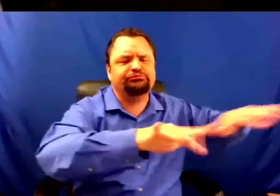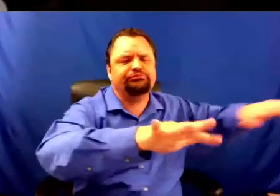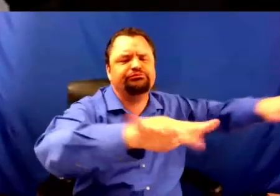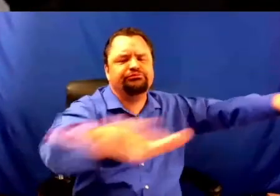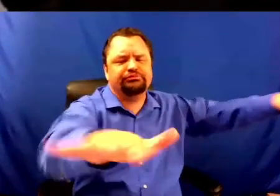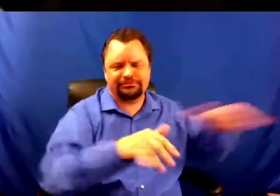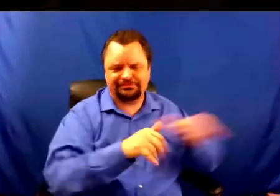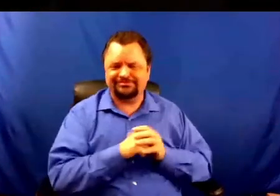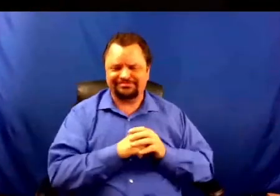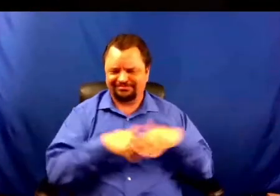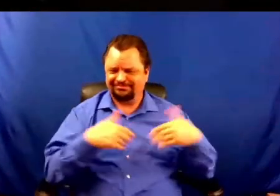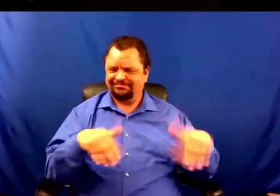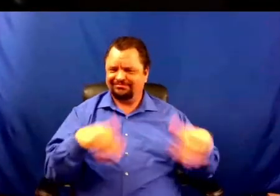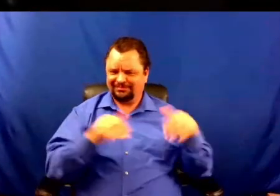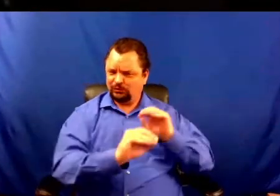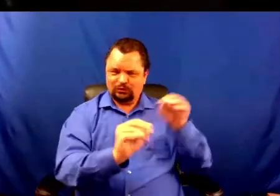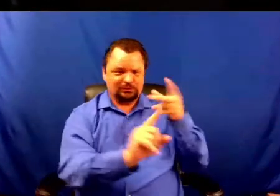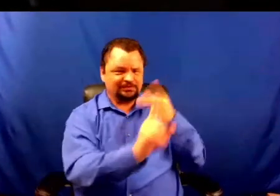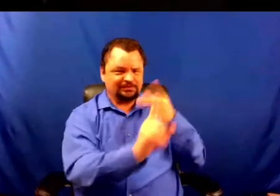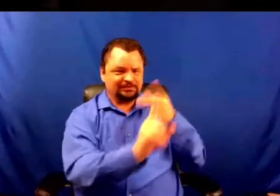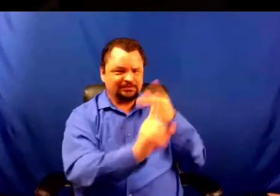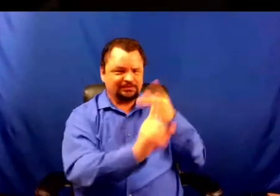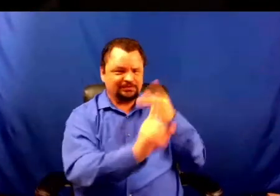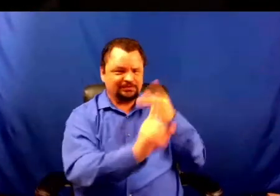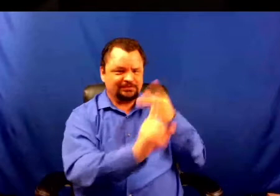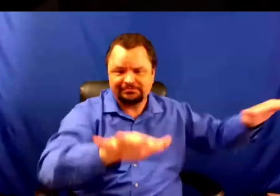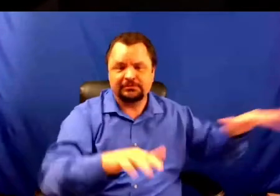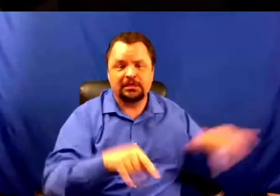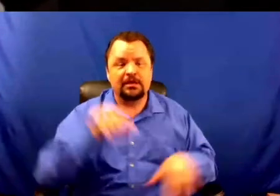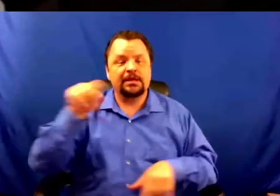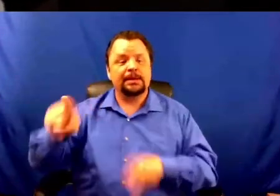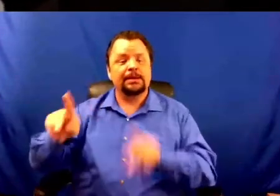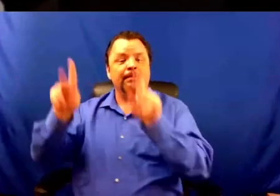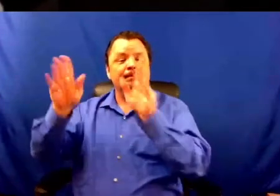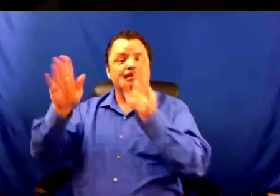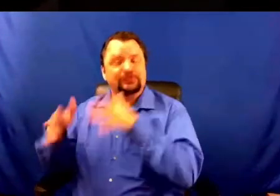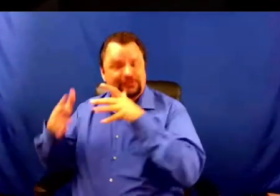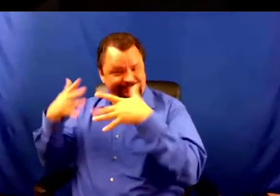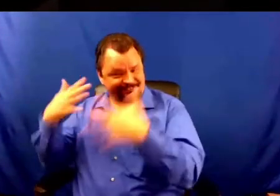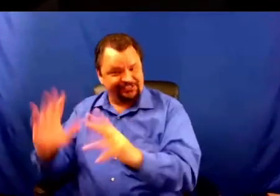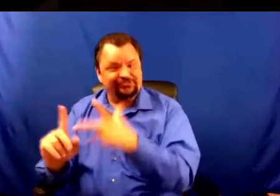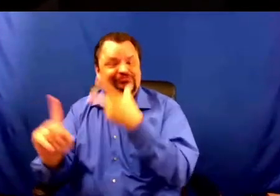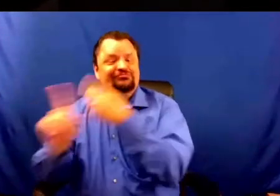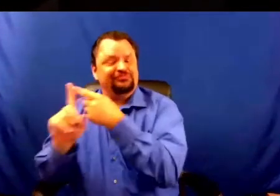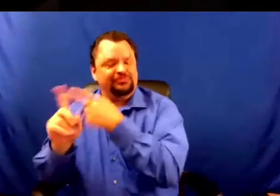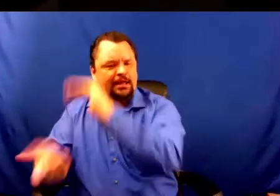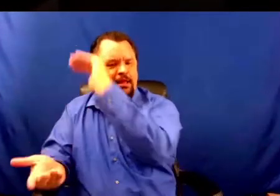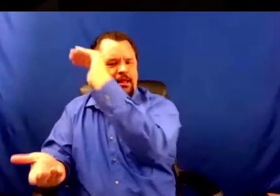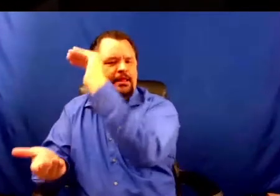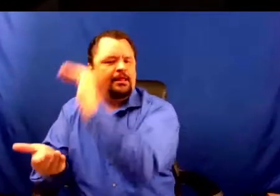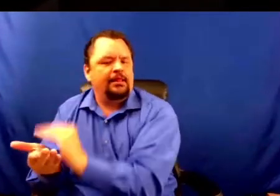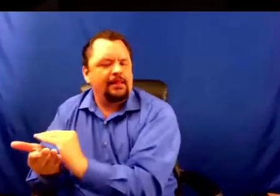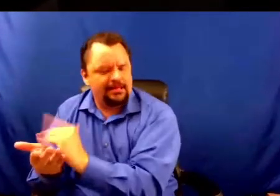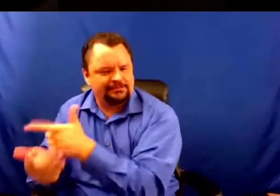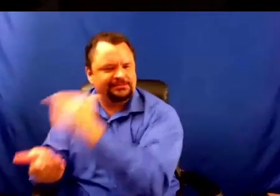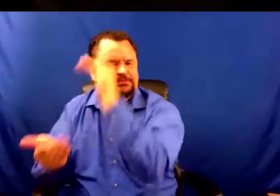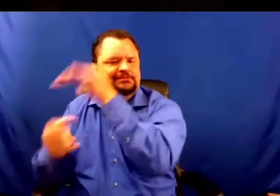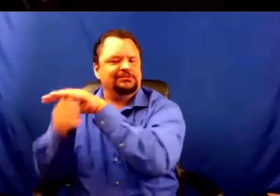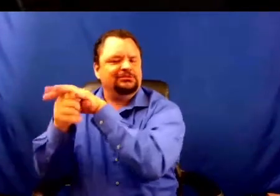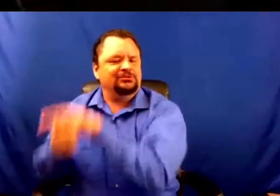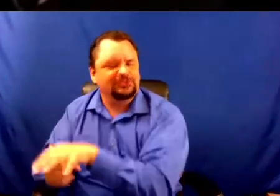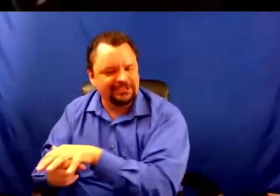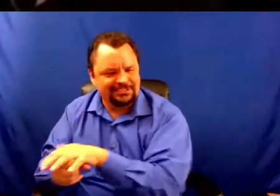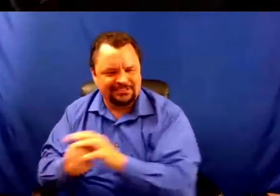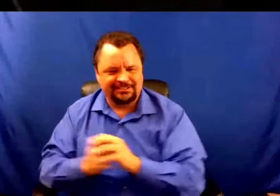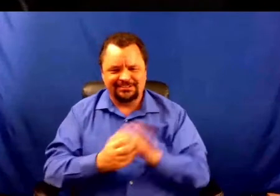to transmit than those who are vaccinated. So that kind of pressure, it is really important to